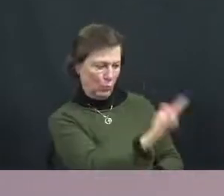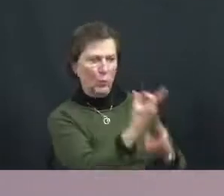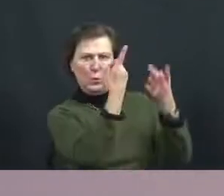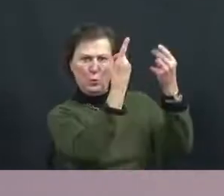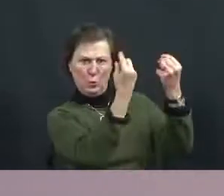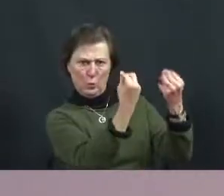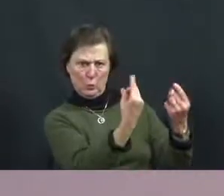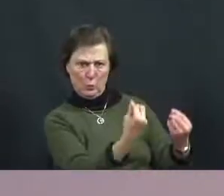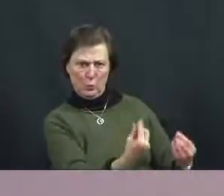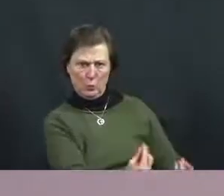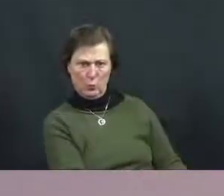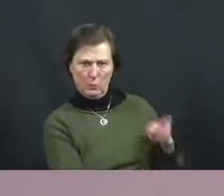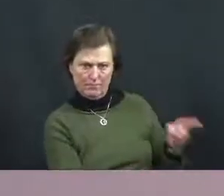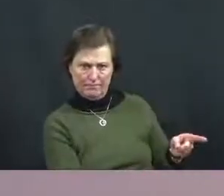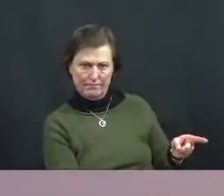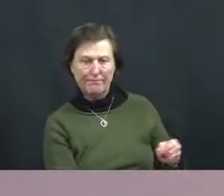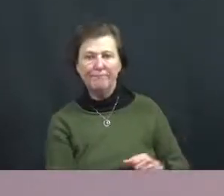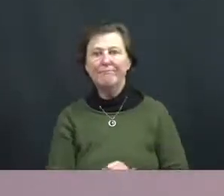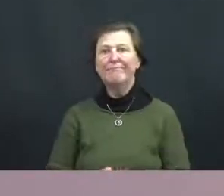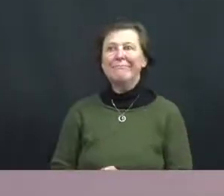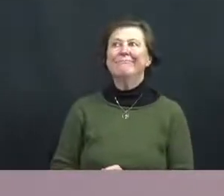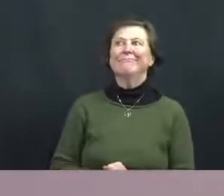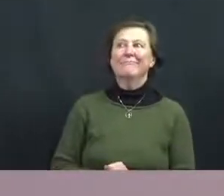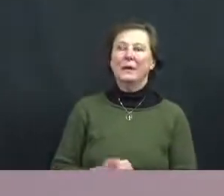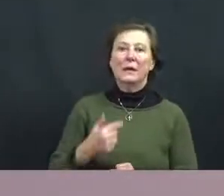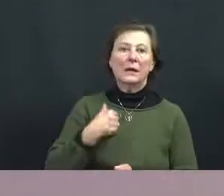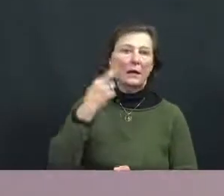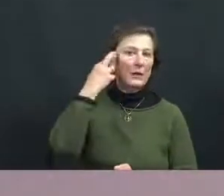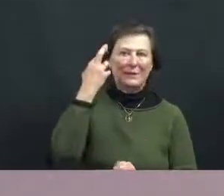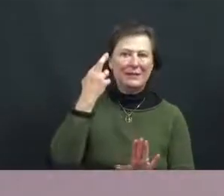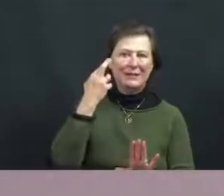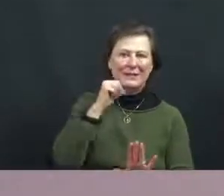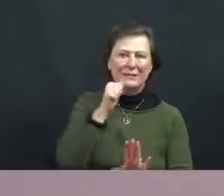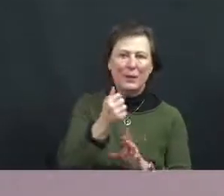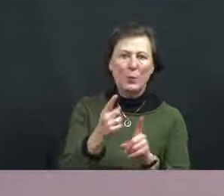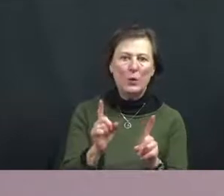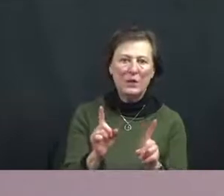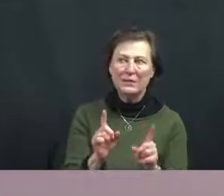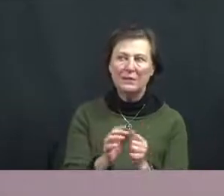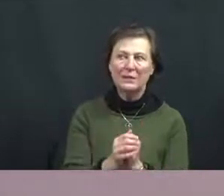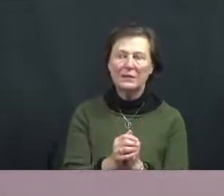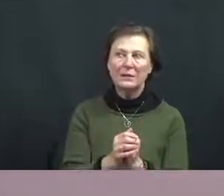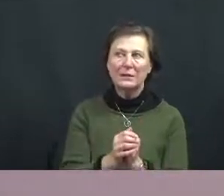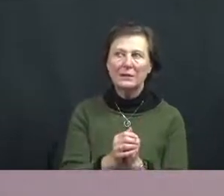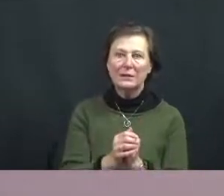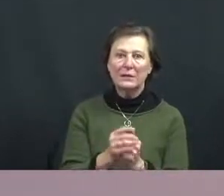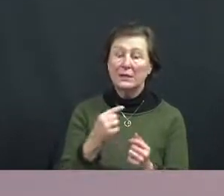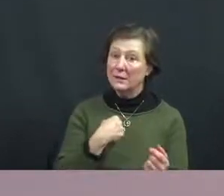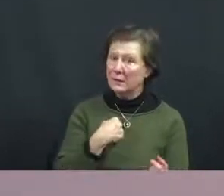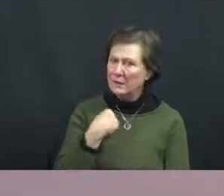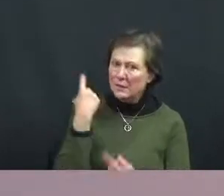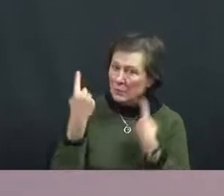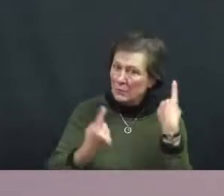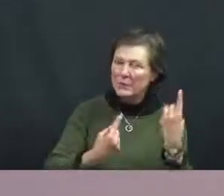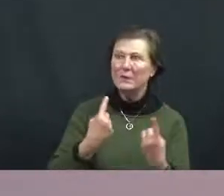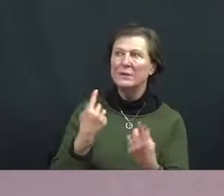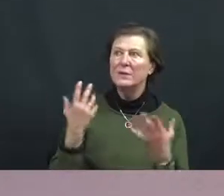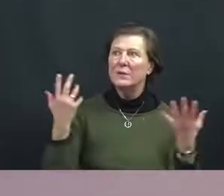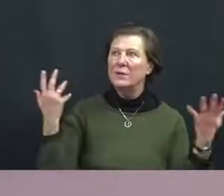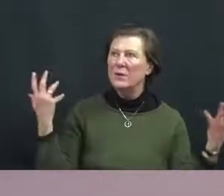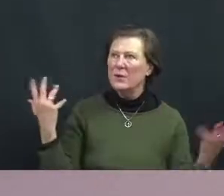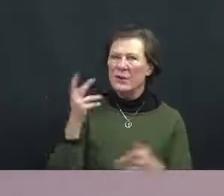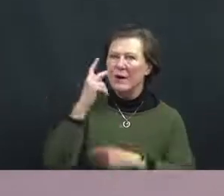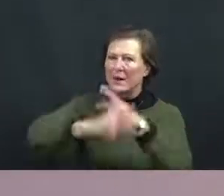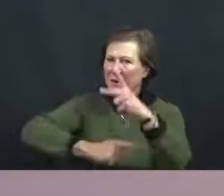orders. And I've realized that this doesn't work. And I've wondered what kind of diversity